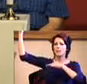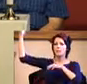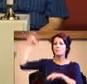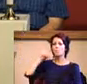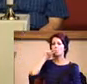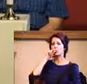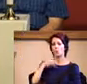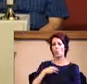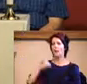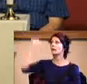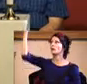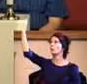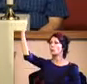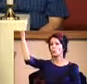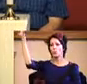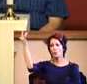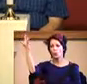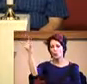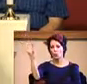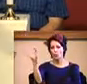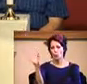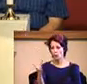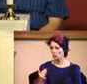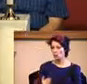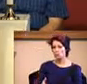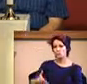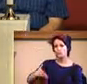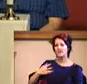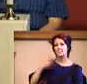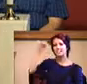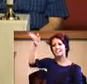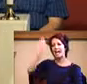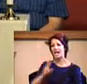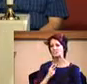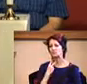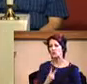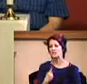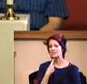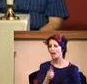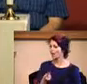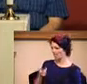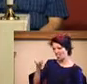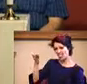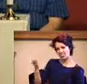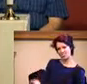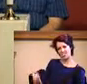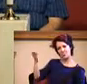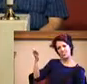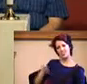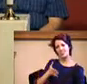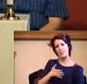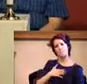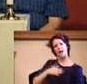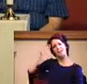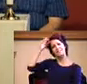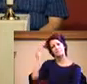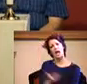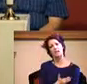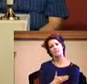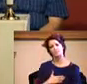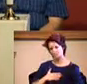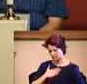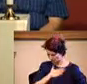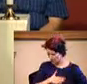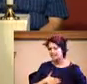I'm well pleased Jesus received the Holy Spirit and suddenly there was the beginning of Jesus's Ministry all came